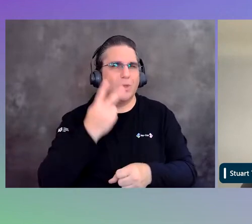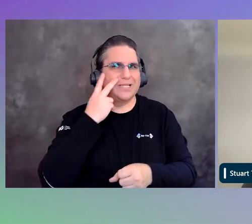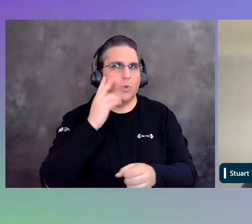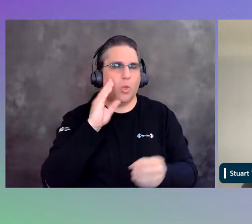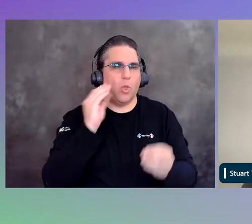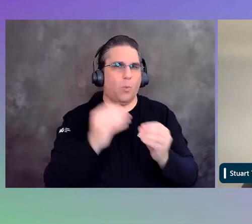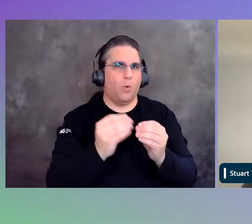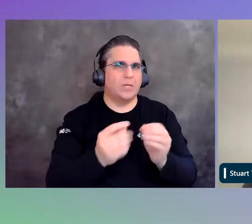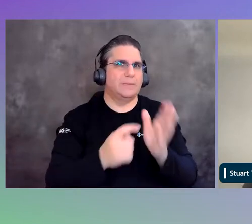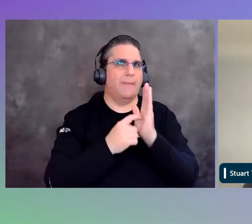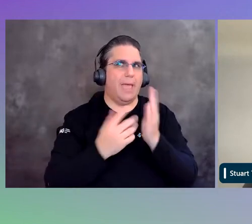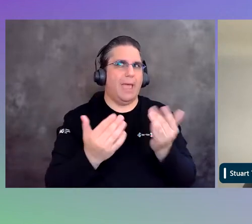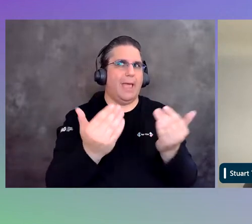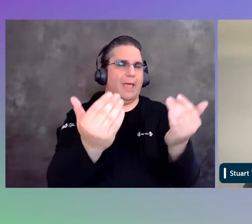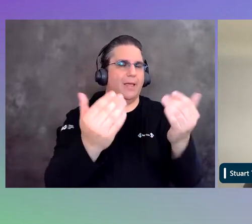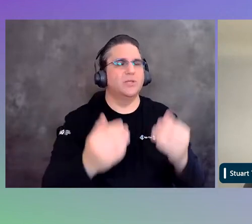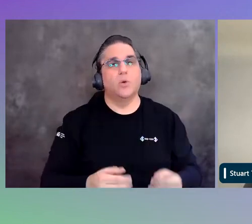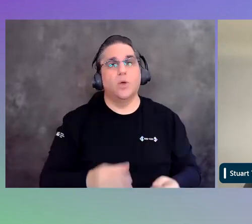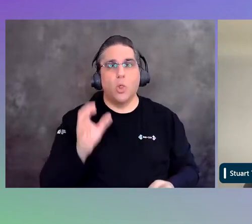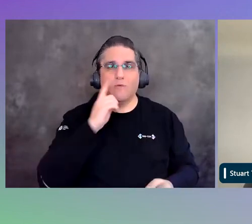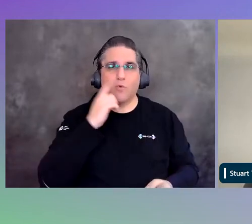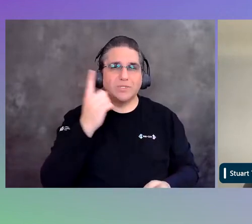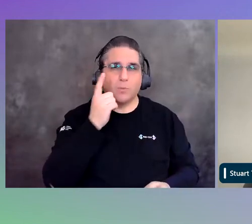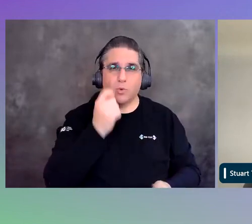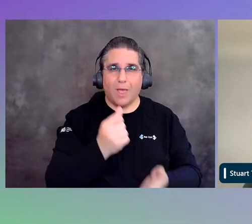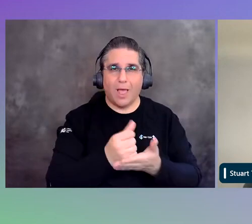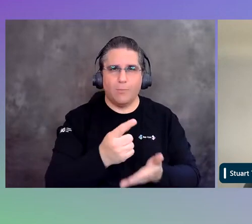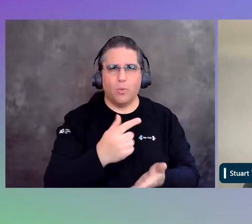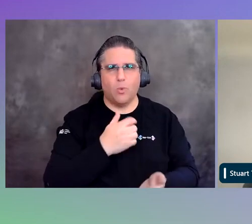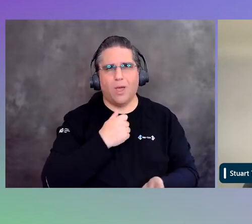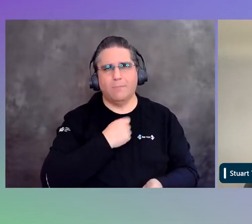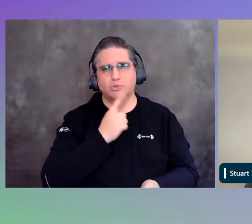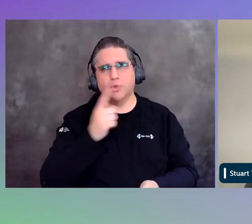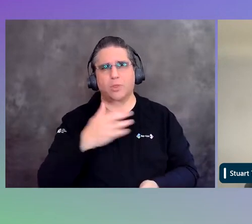seek out someone that can help you, and I'm sure they'll be willing to help.